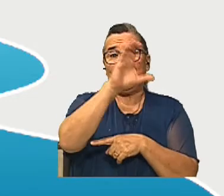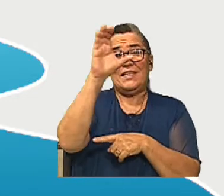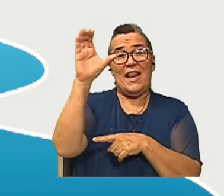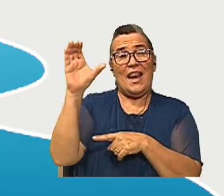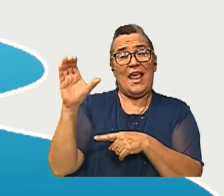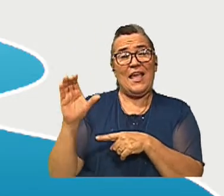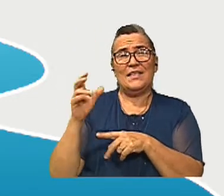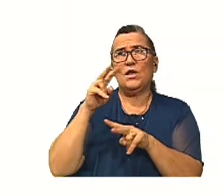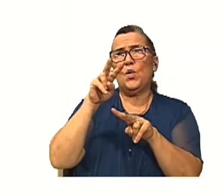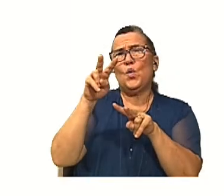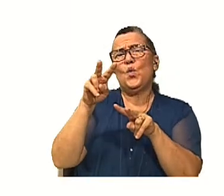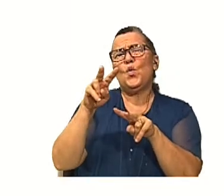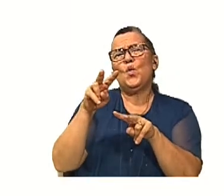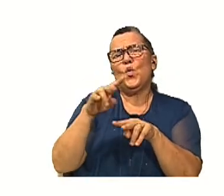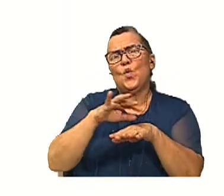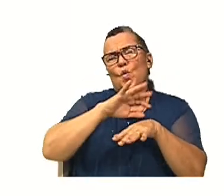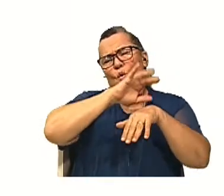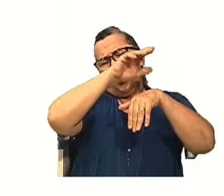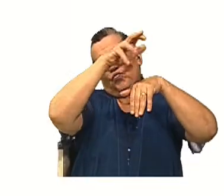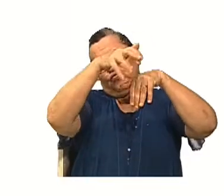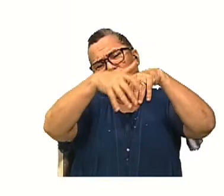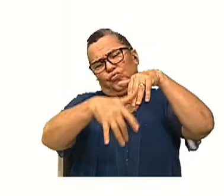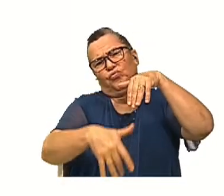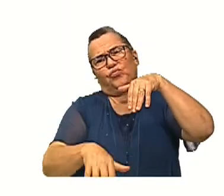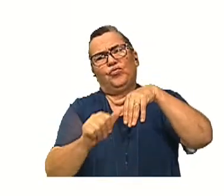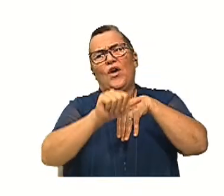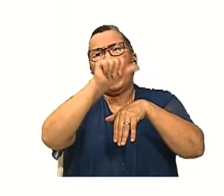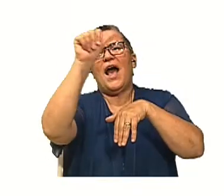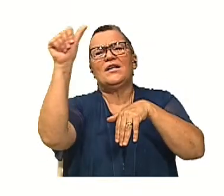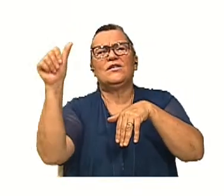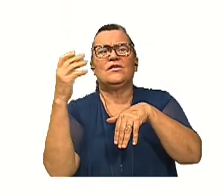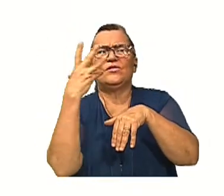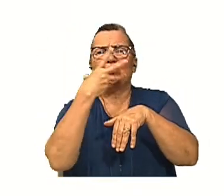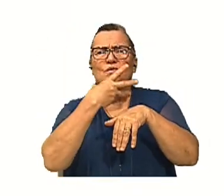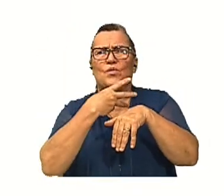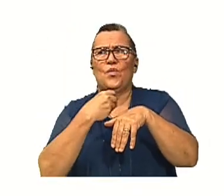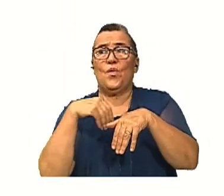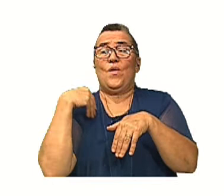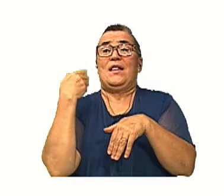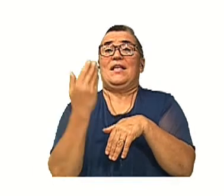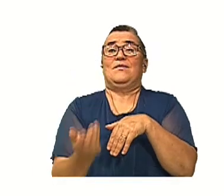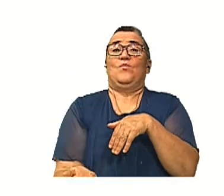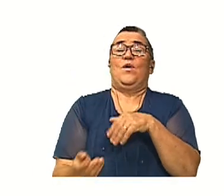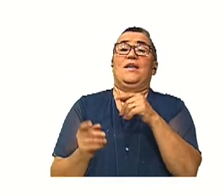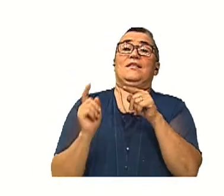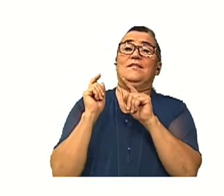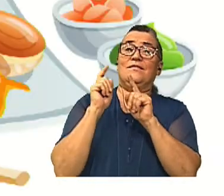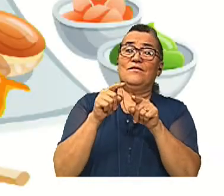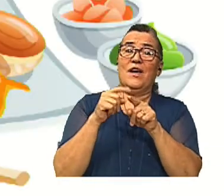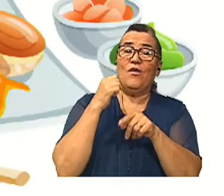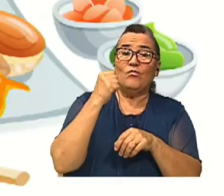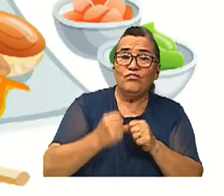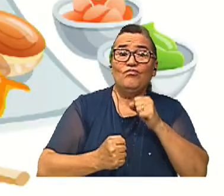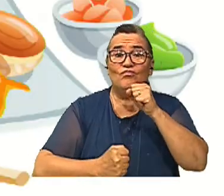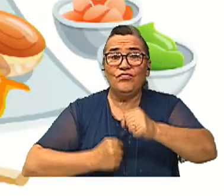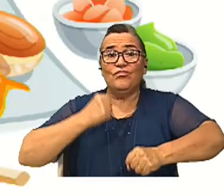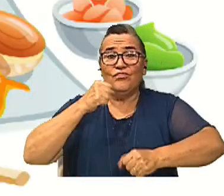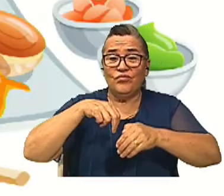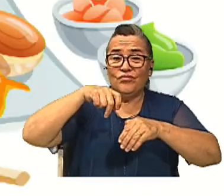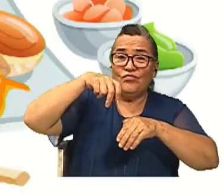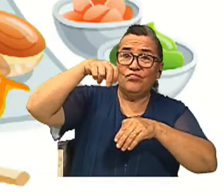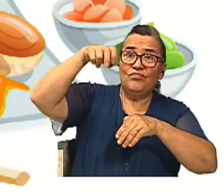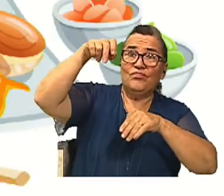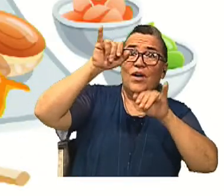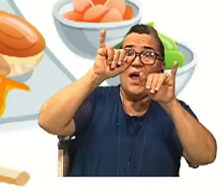beautiful blue waterfall. On their way back from the hike, they stopped at a delicious sushi